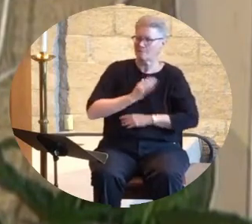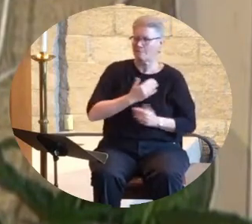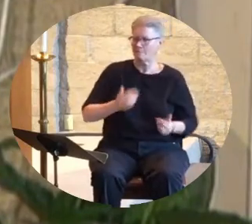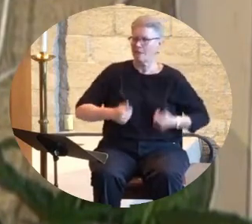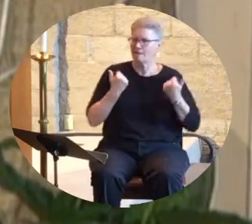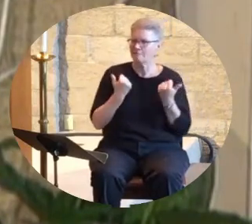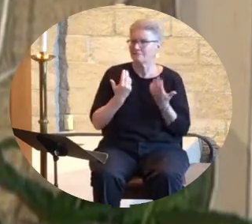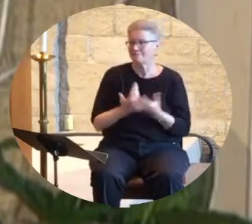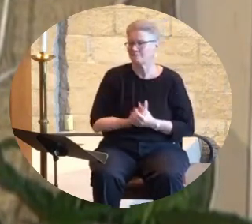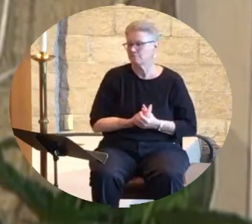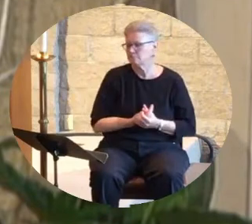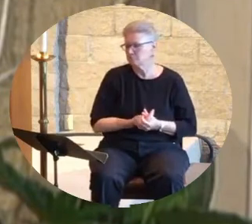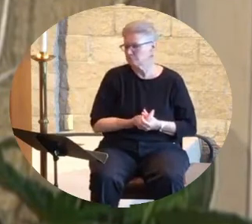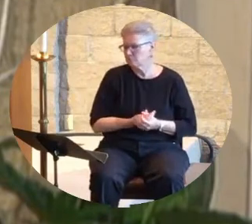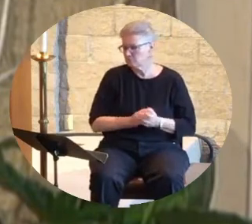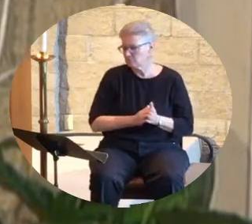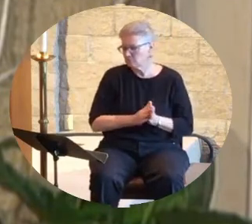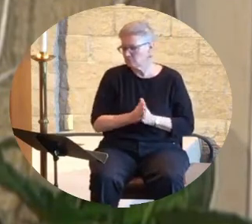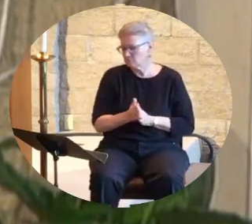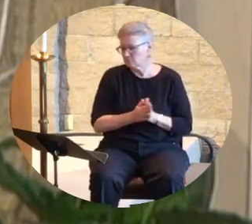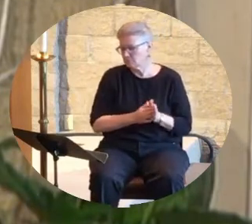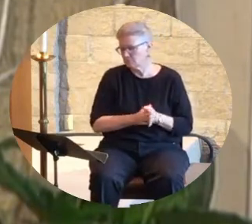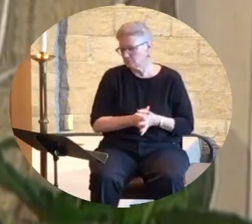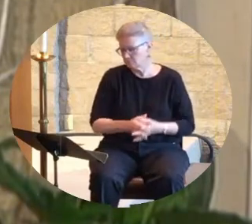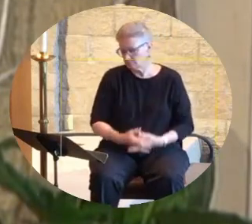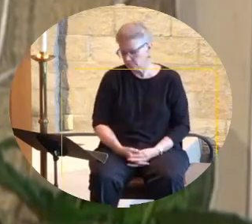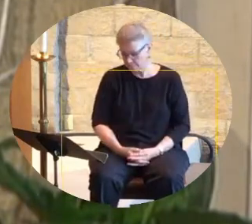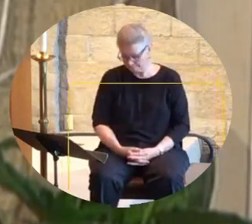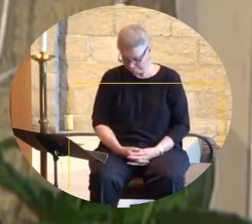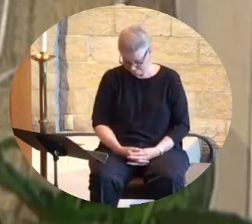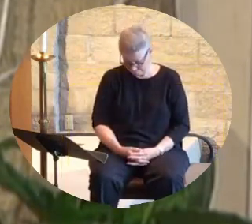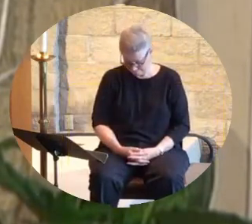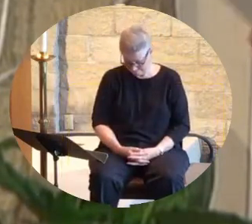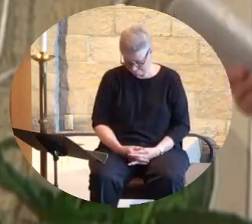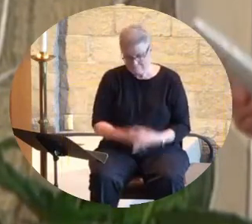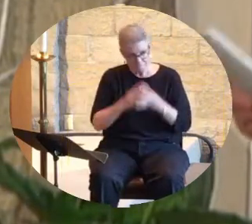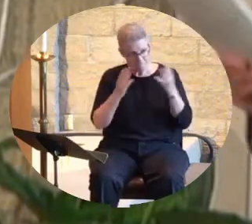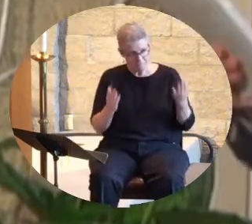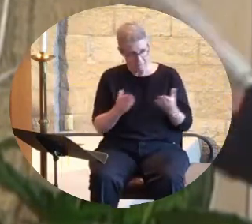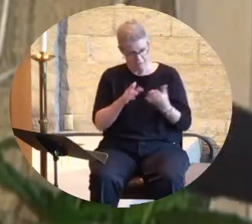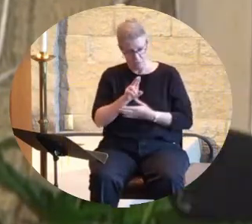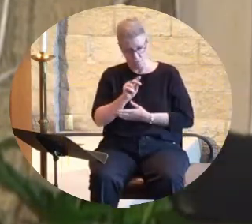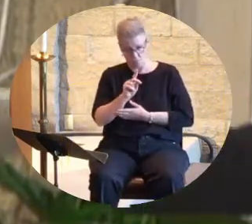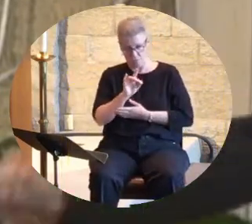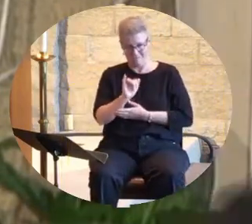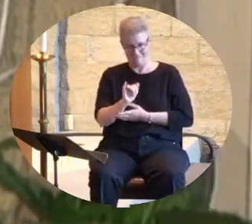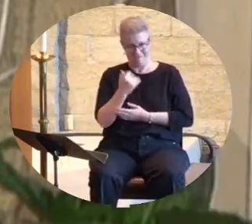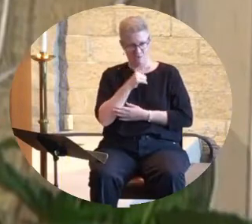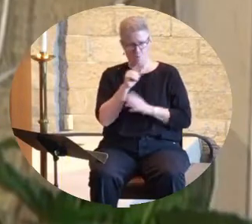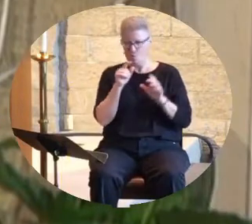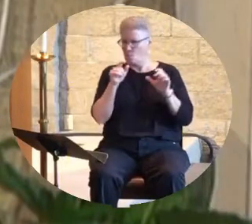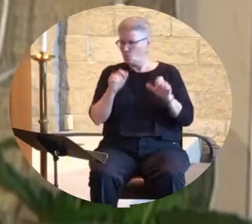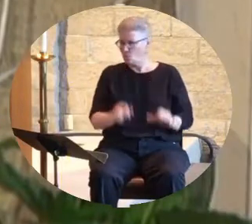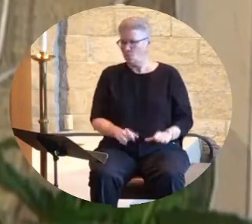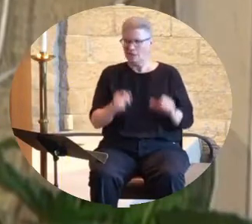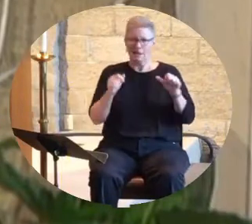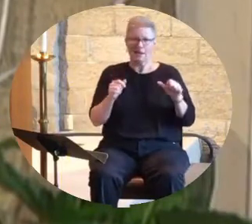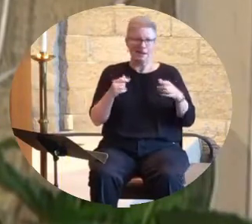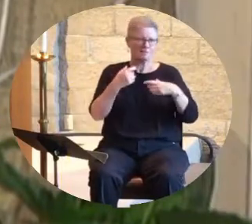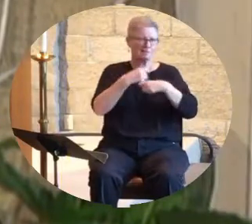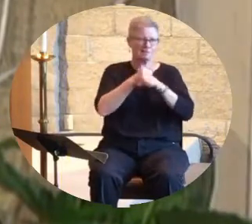Wow. So, you know, in unity, we can kind of create a trinity at the drop of a hat. You know,